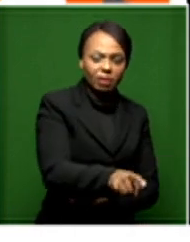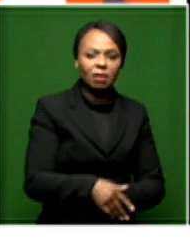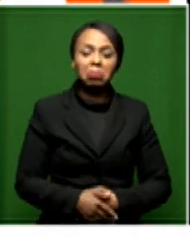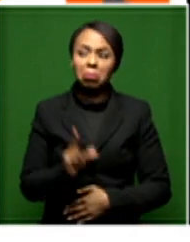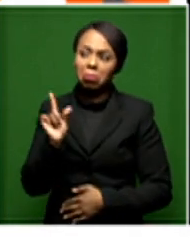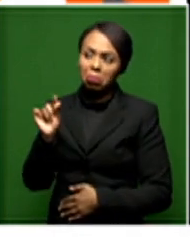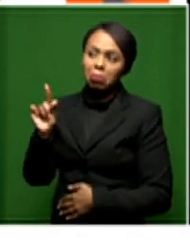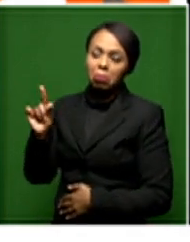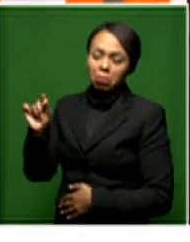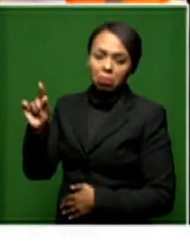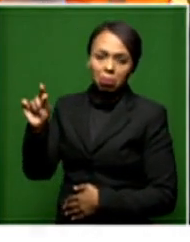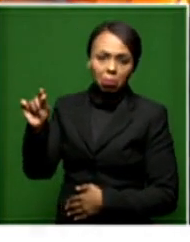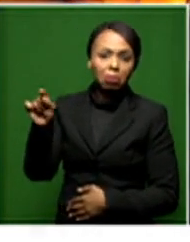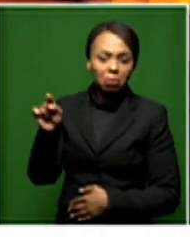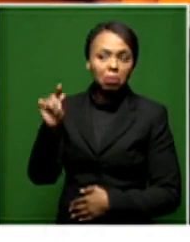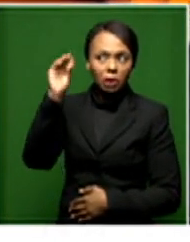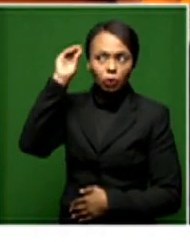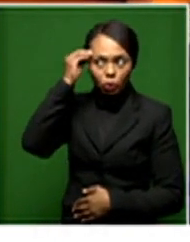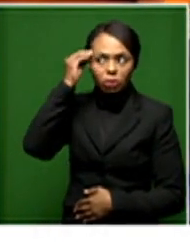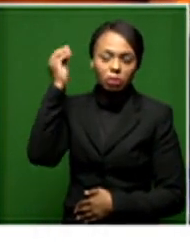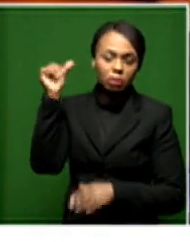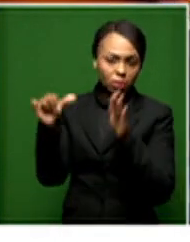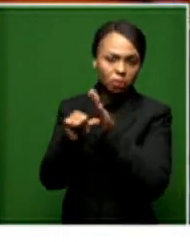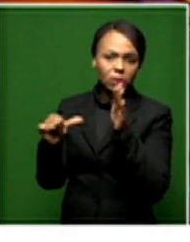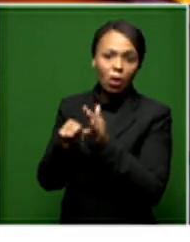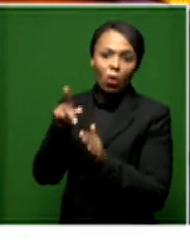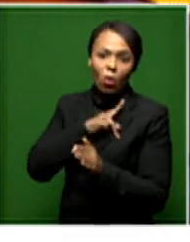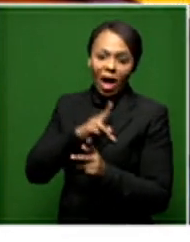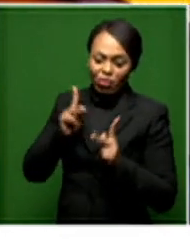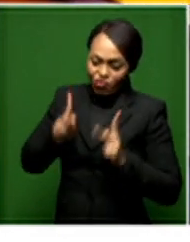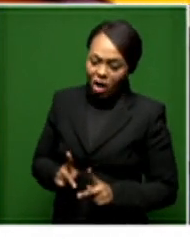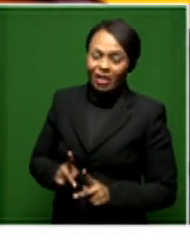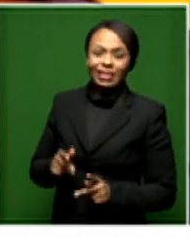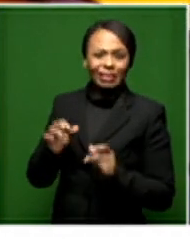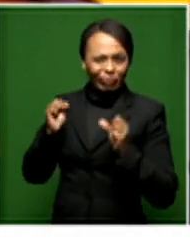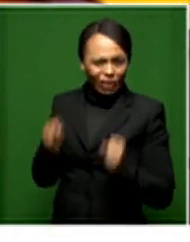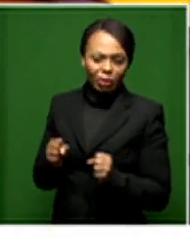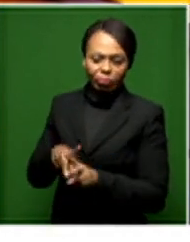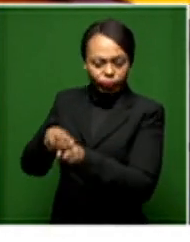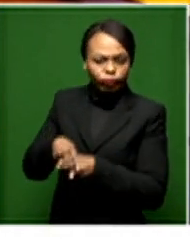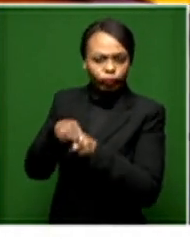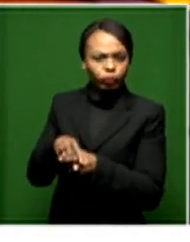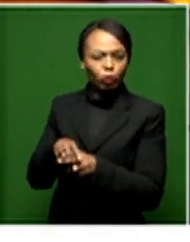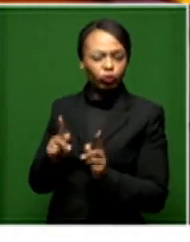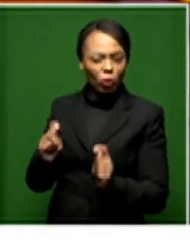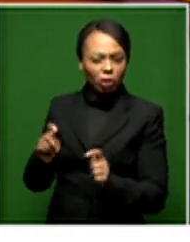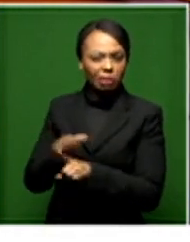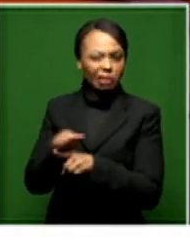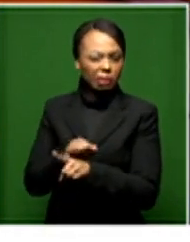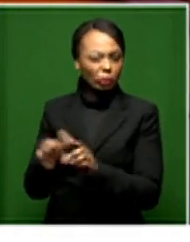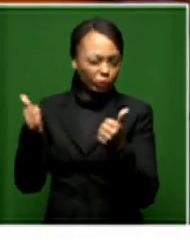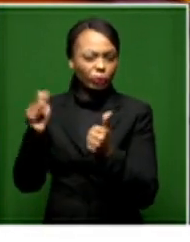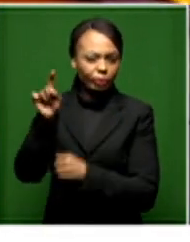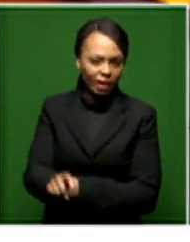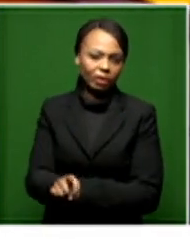that's really news for some people who never thought that you need to be physically fit to be a horse rider. So, Craig, you established the City Polo